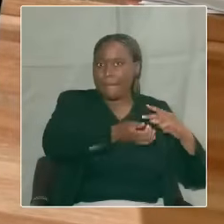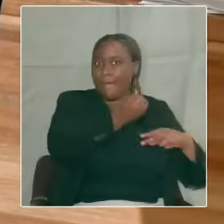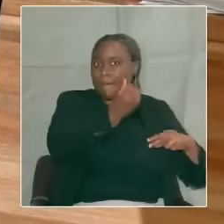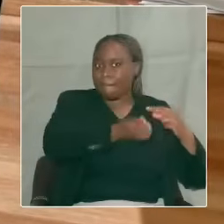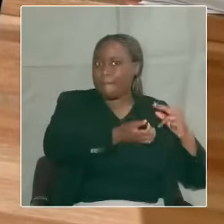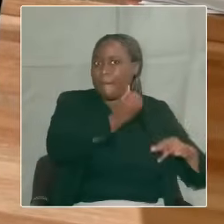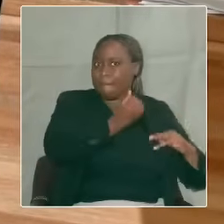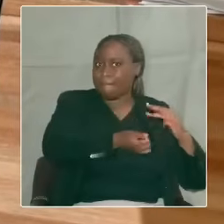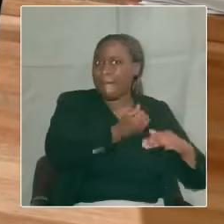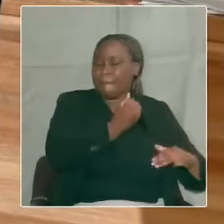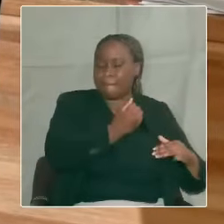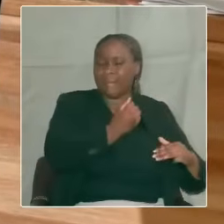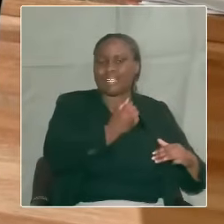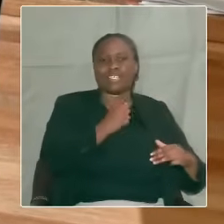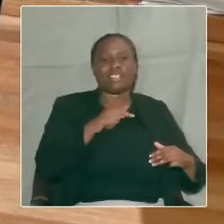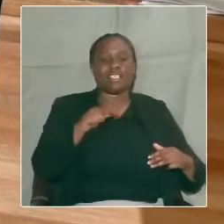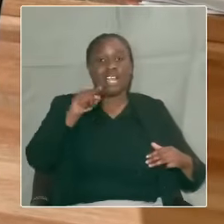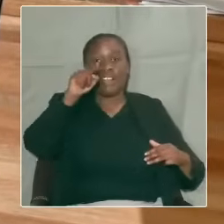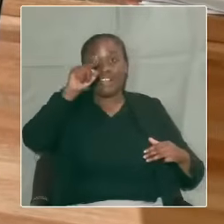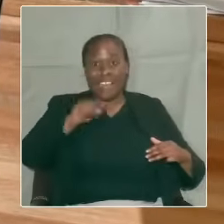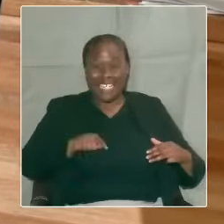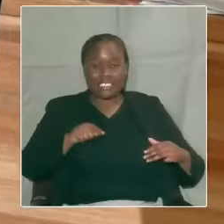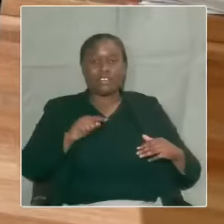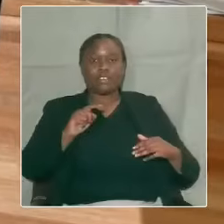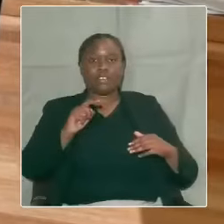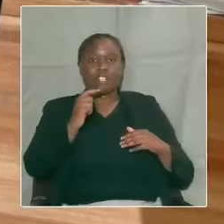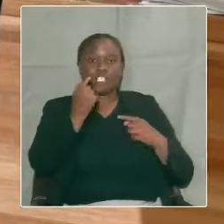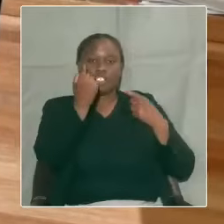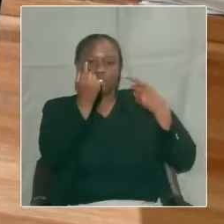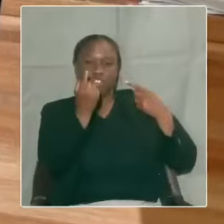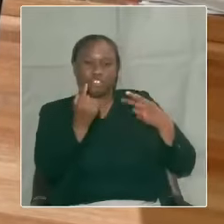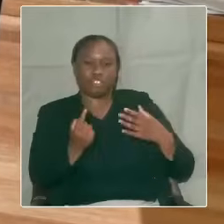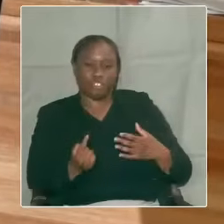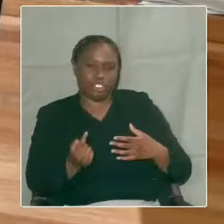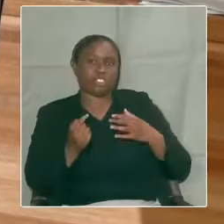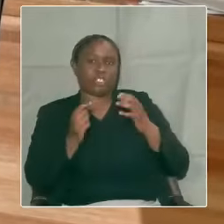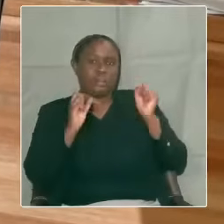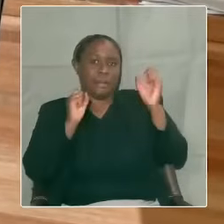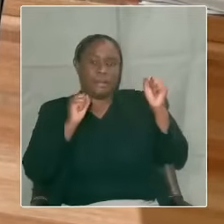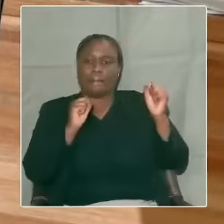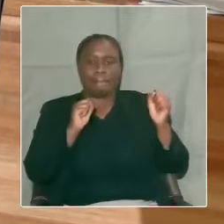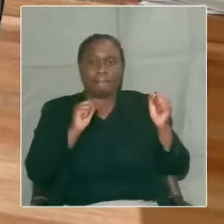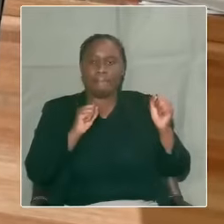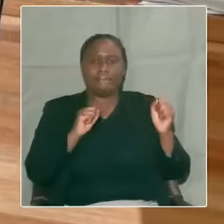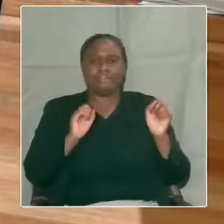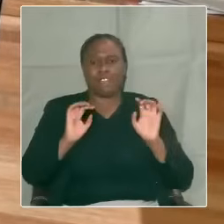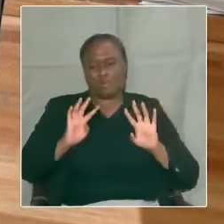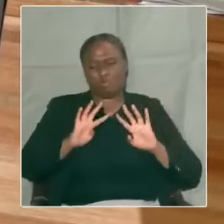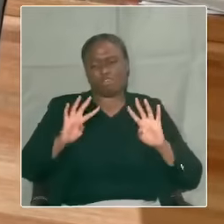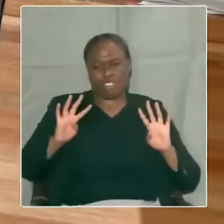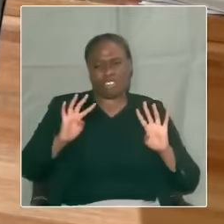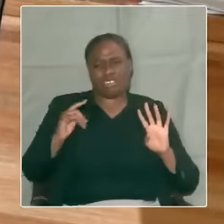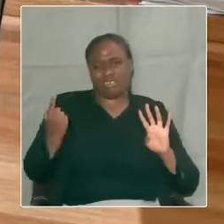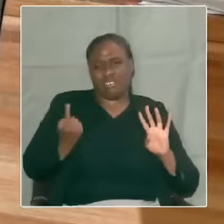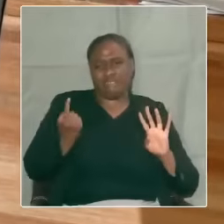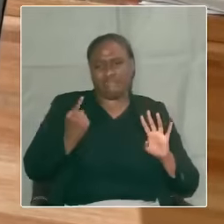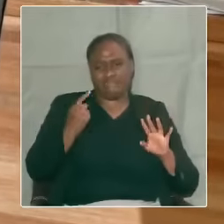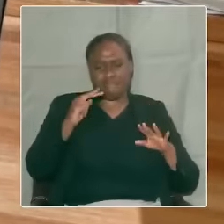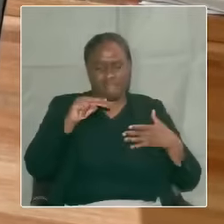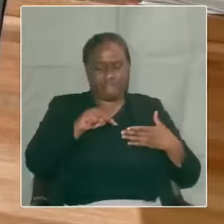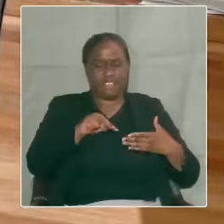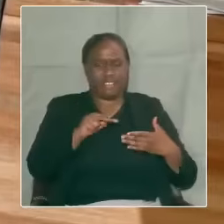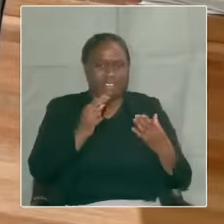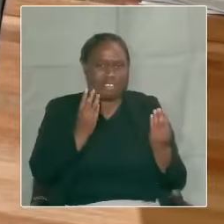because the Commission will see the figures as they are outlined there. But there are